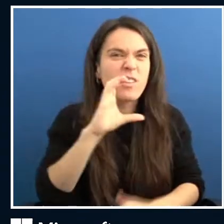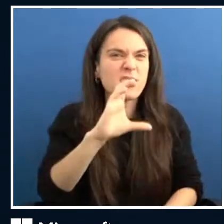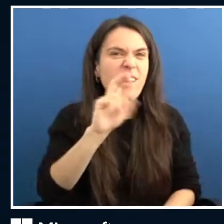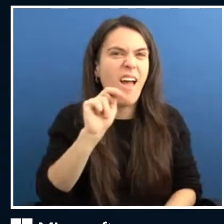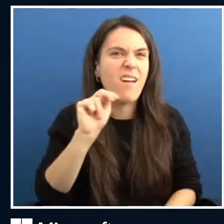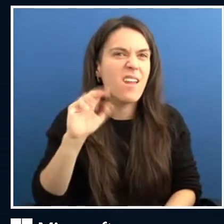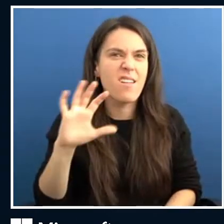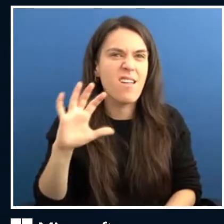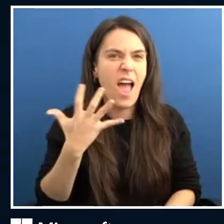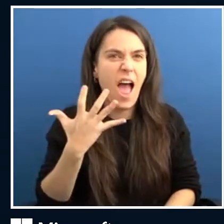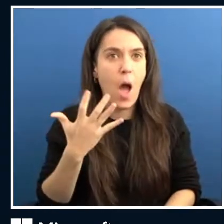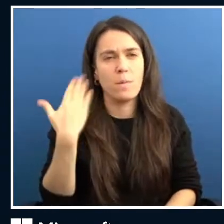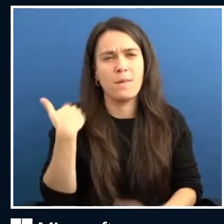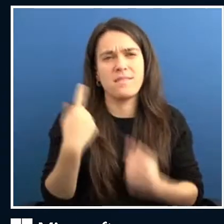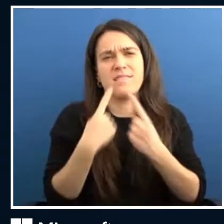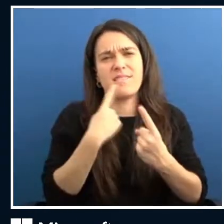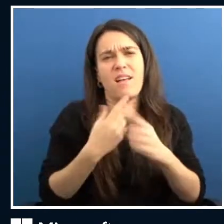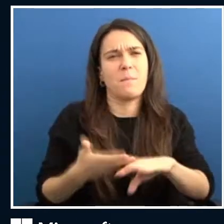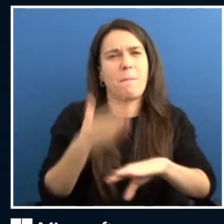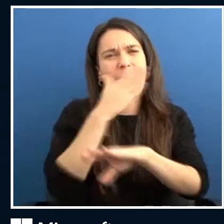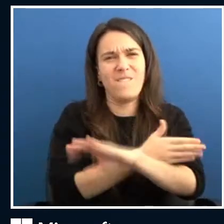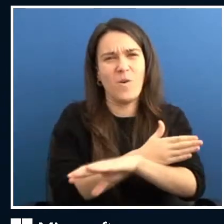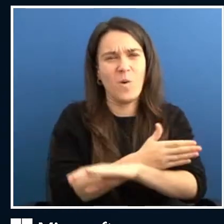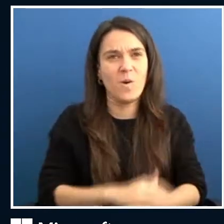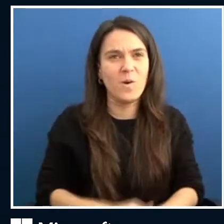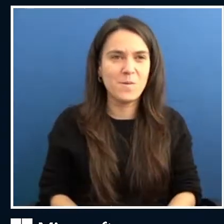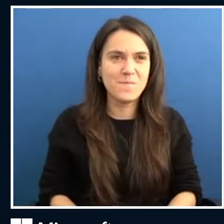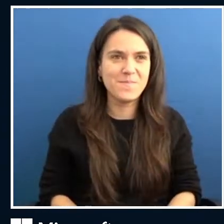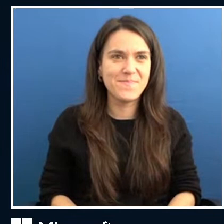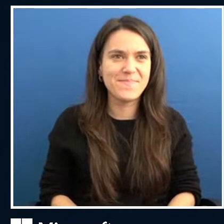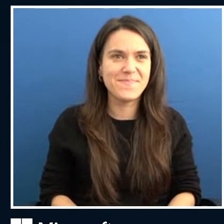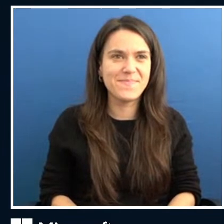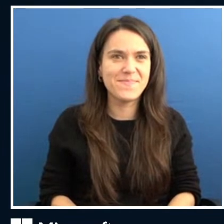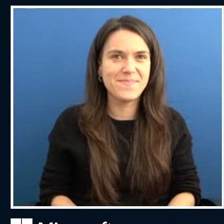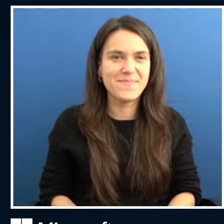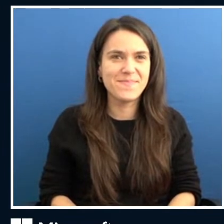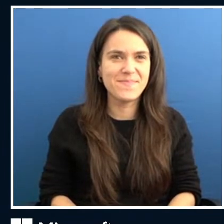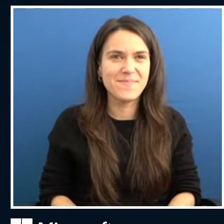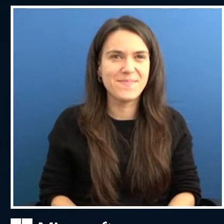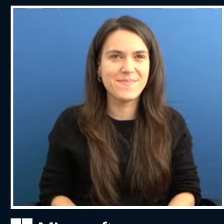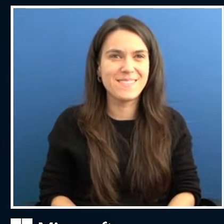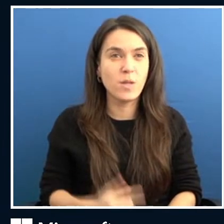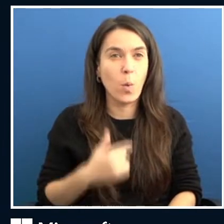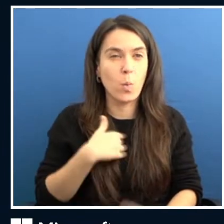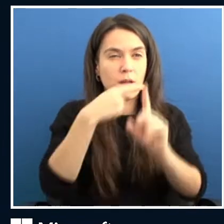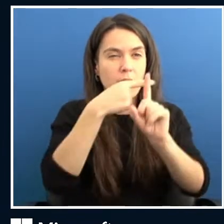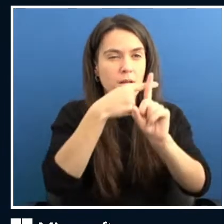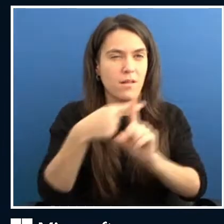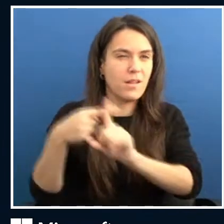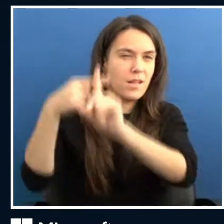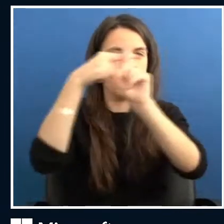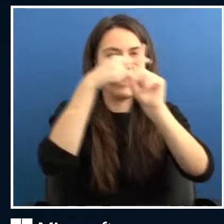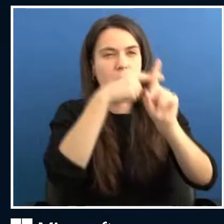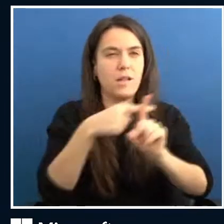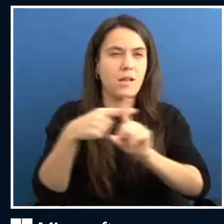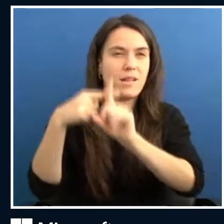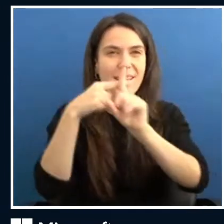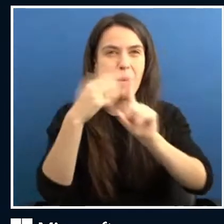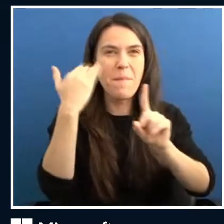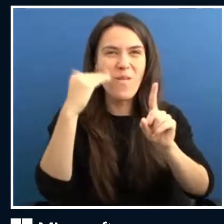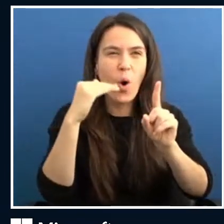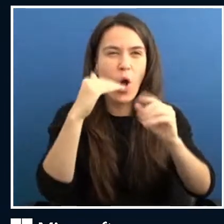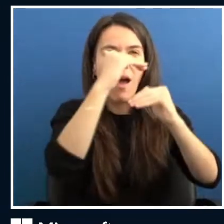discussed earlier, when we pass the classifier through every window of that image, it is going to